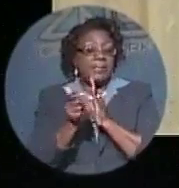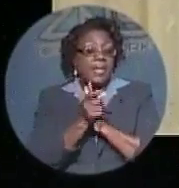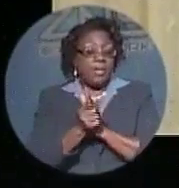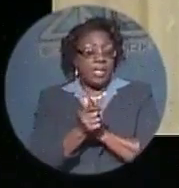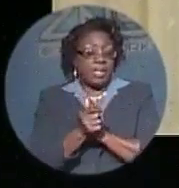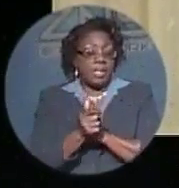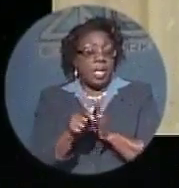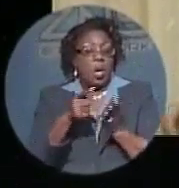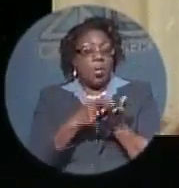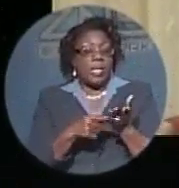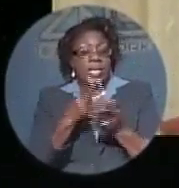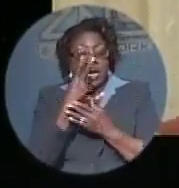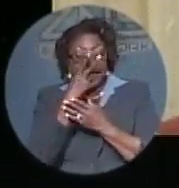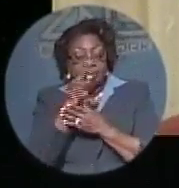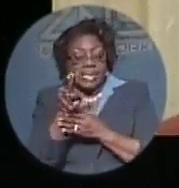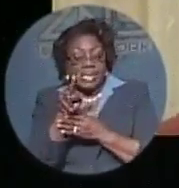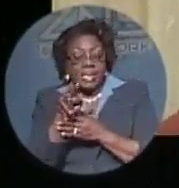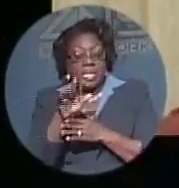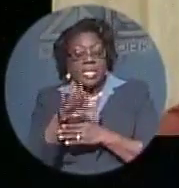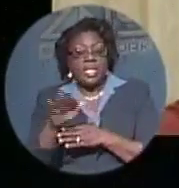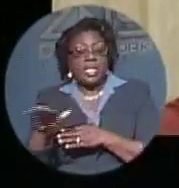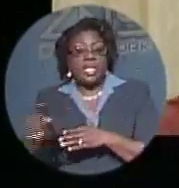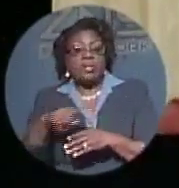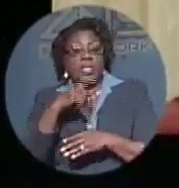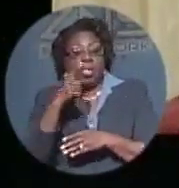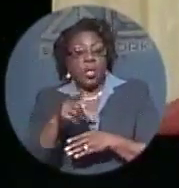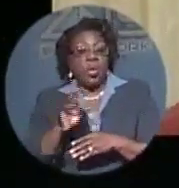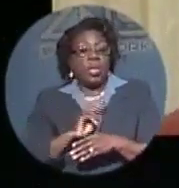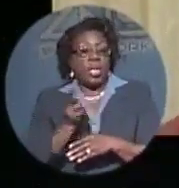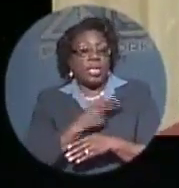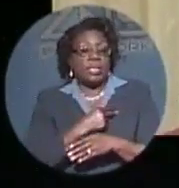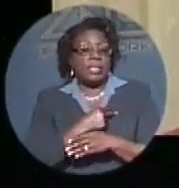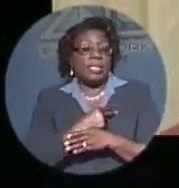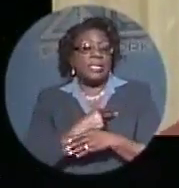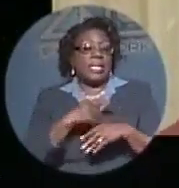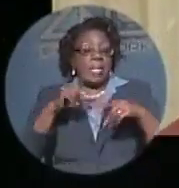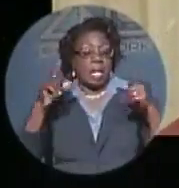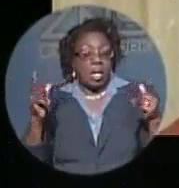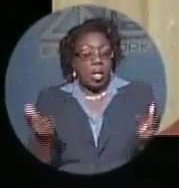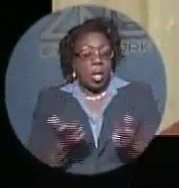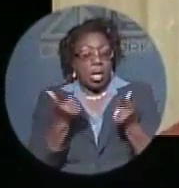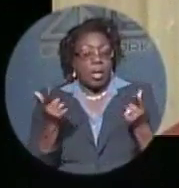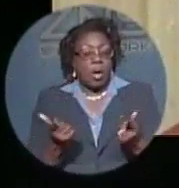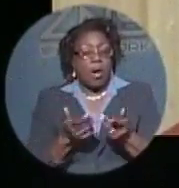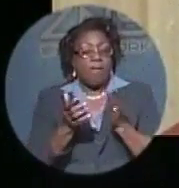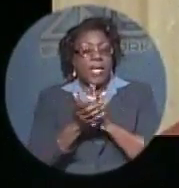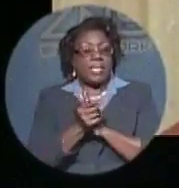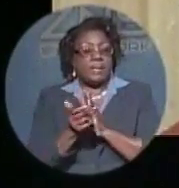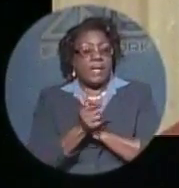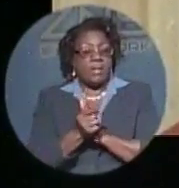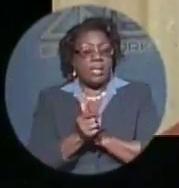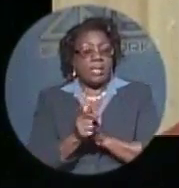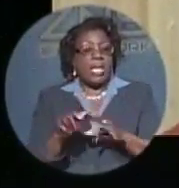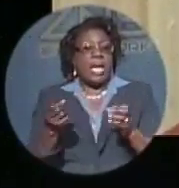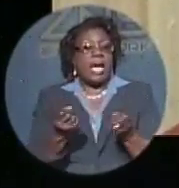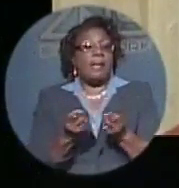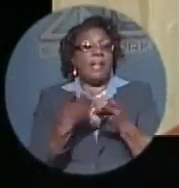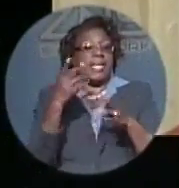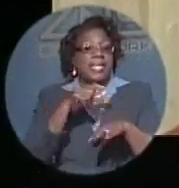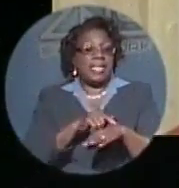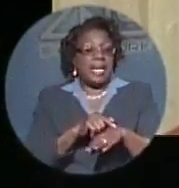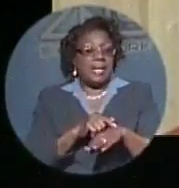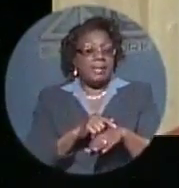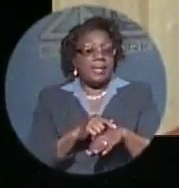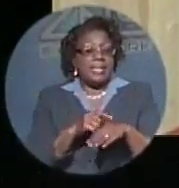they had seen, the children told us that they had tremendous experiences, and you know, many times these little eyes are